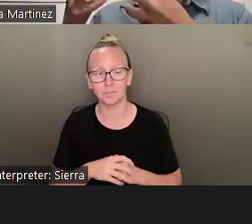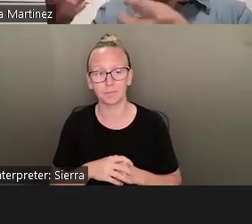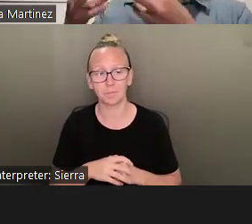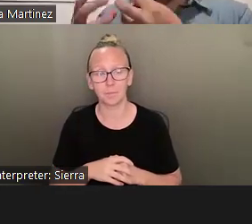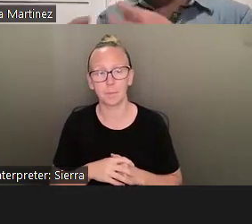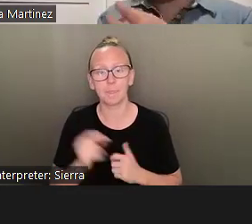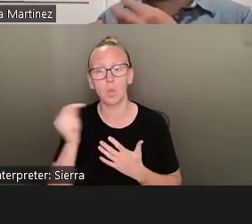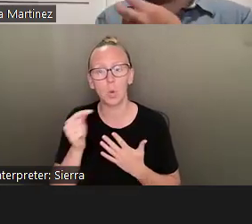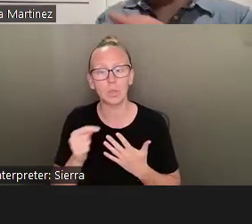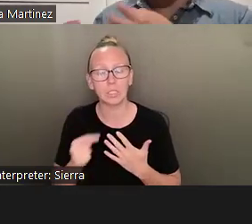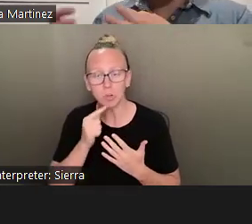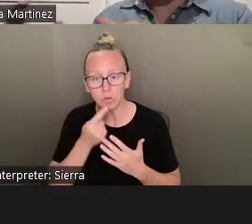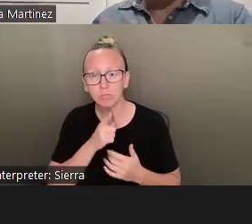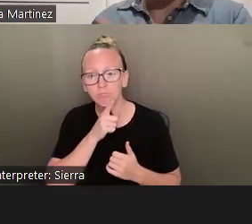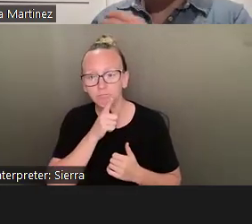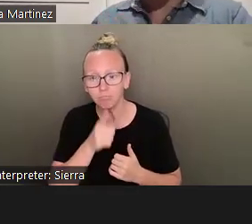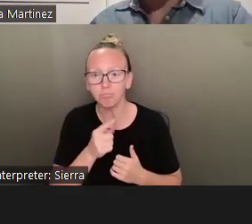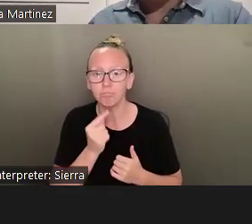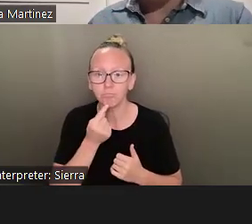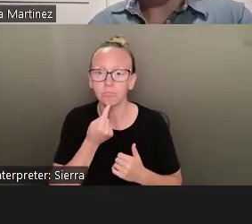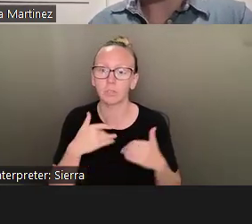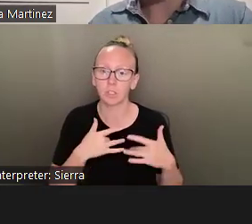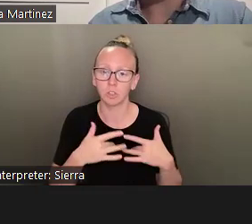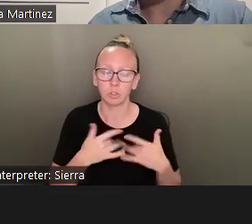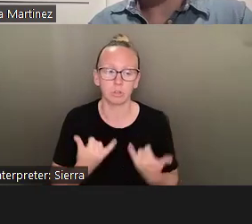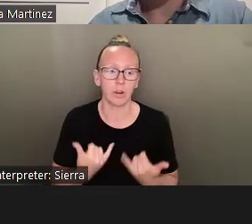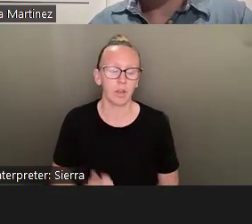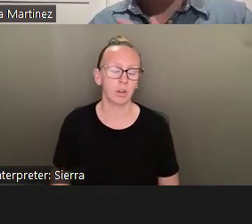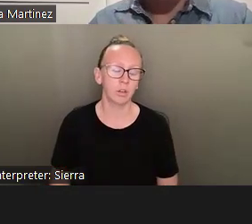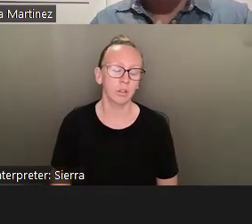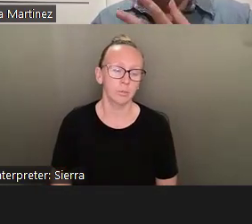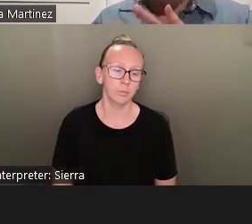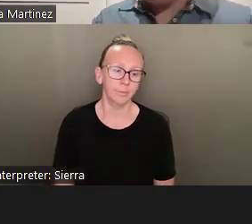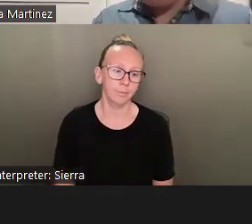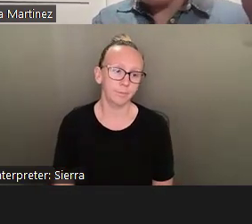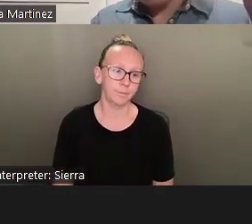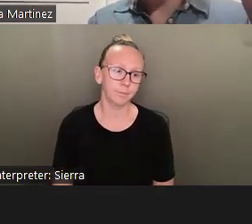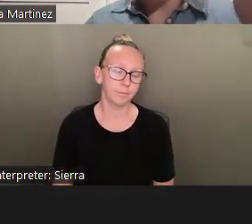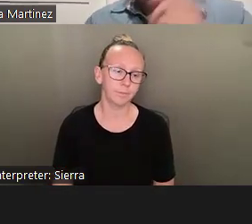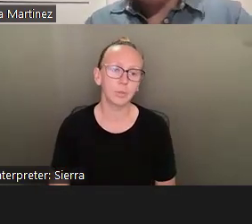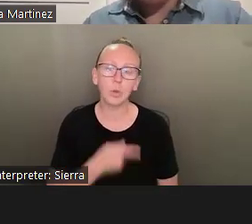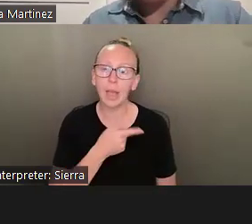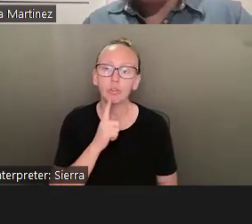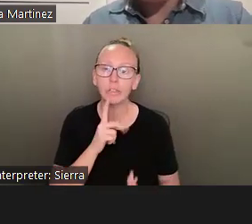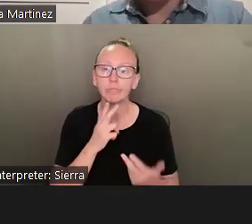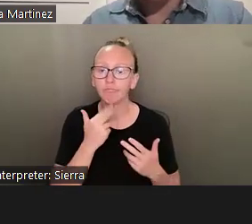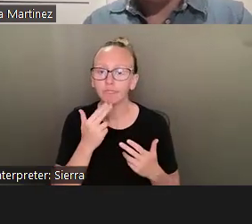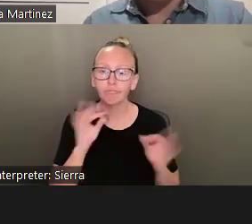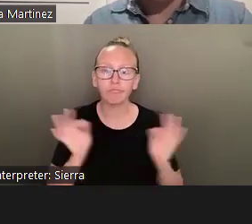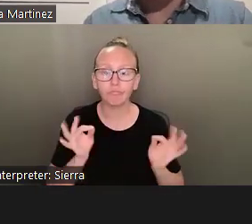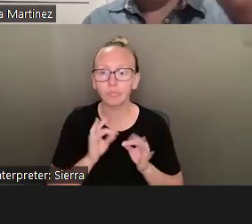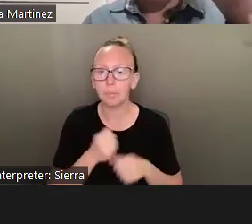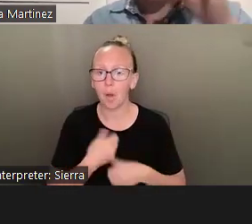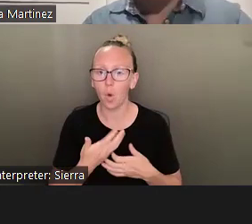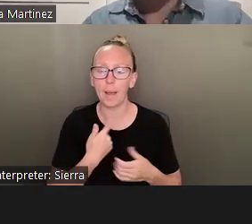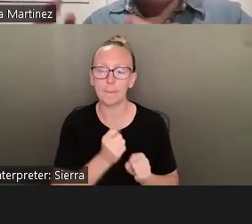are very pressing concerns for us right now. And so these little like throwaway poems that I was making in the morning before I would start